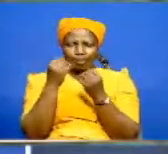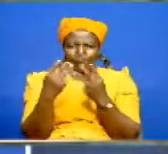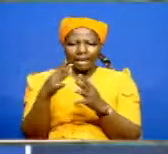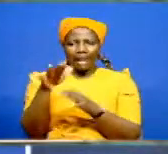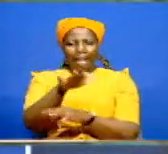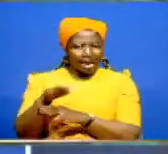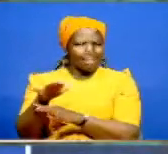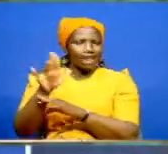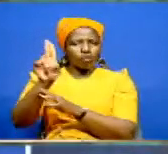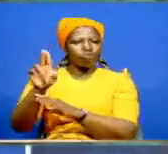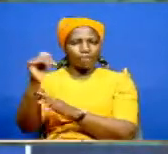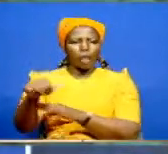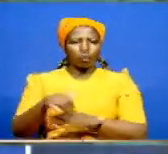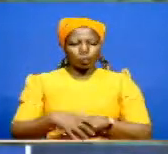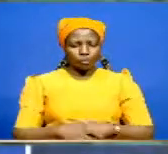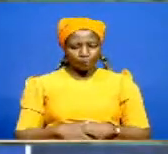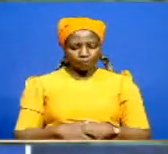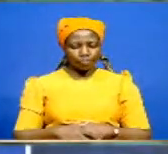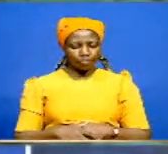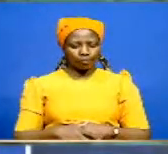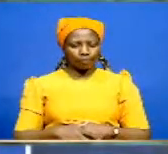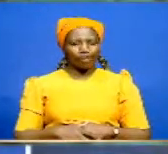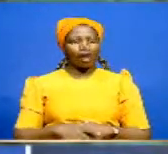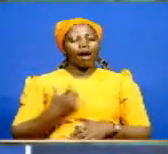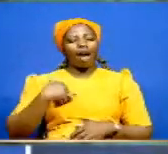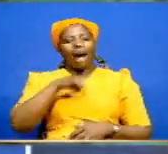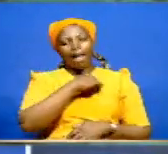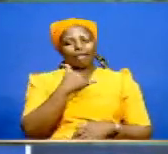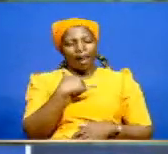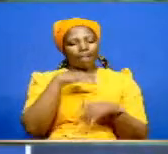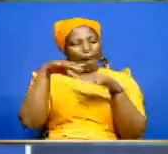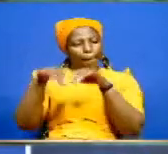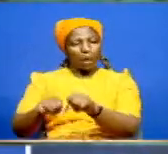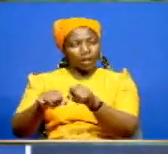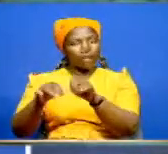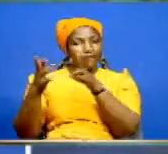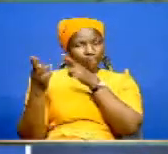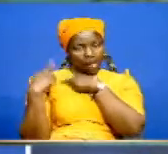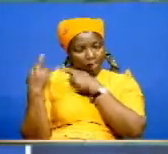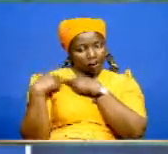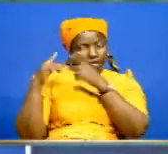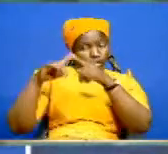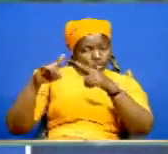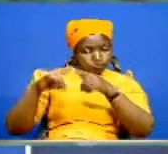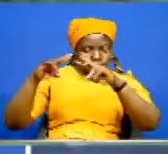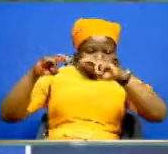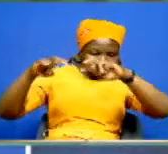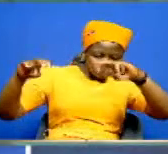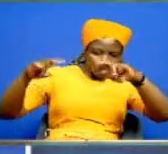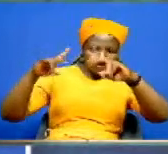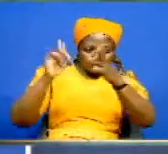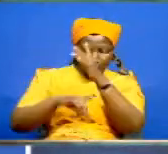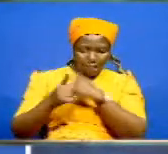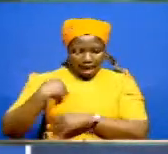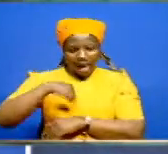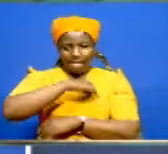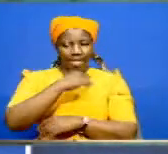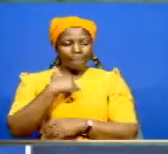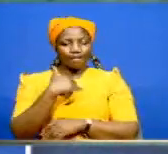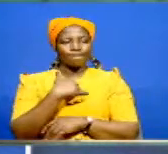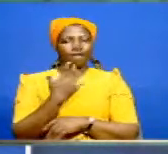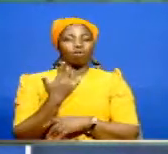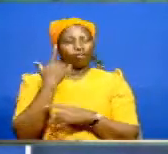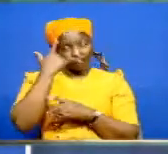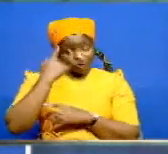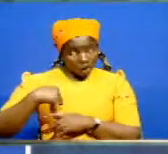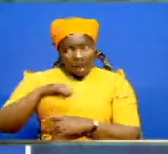untapped. We had already taken the initiative to explore what we have, to be